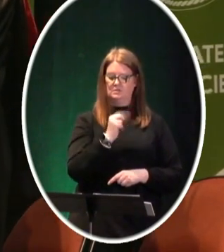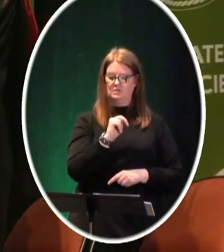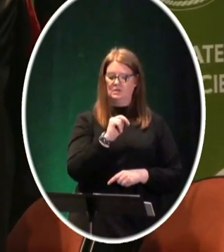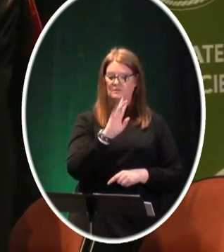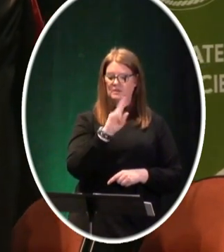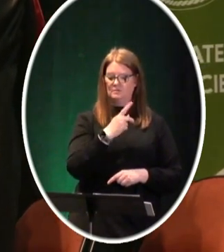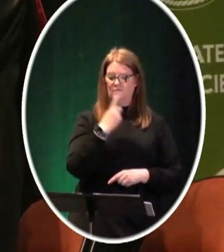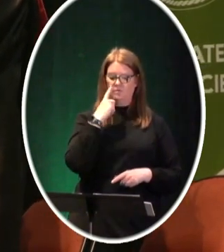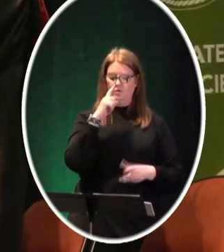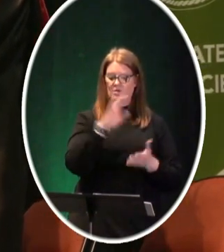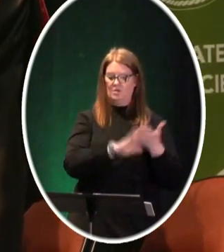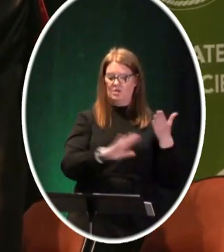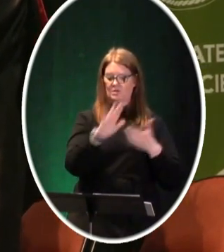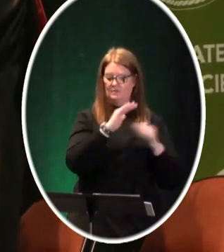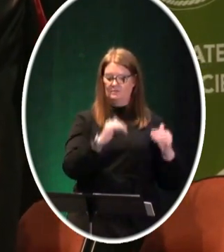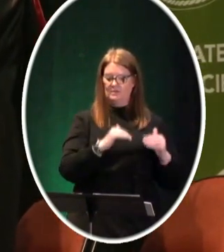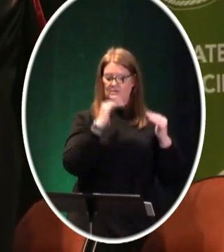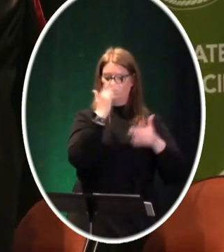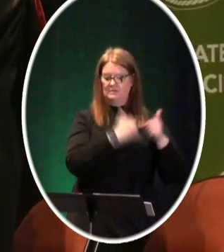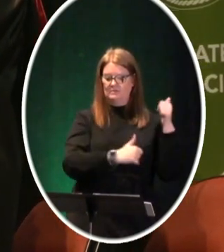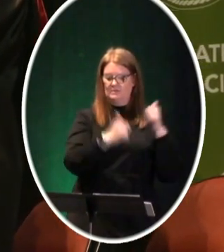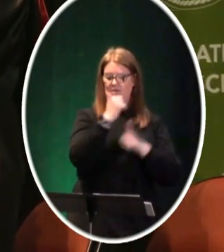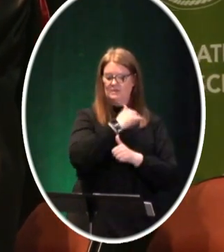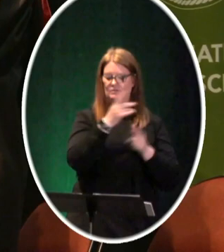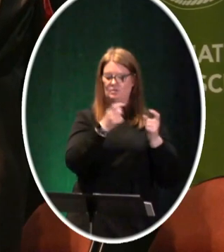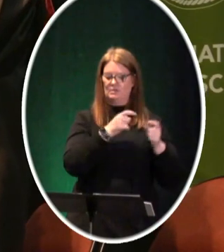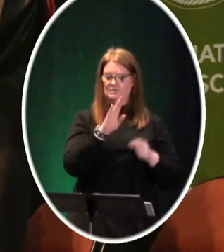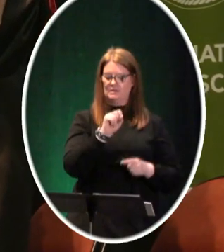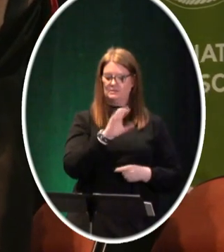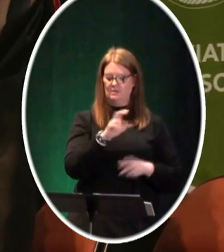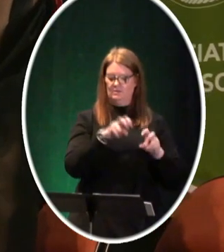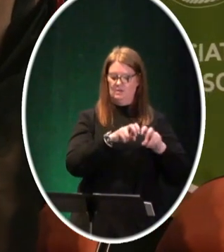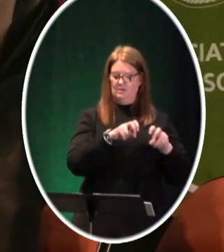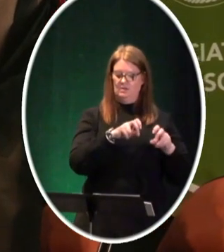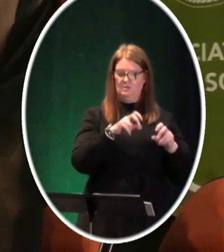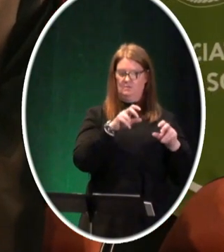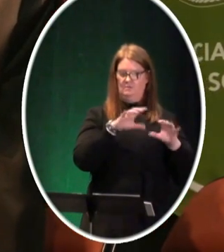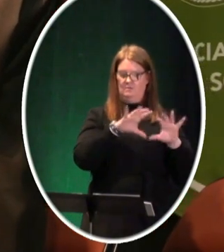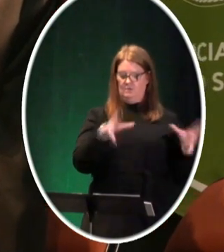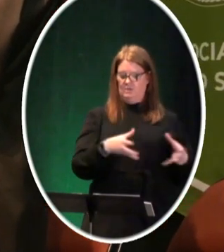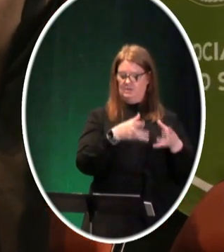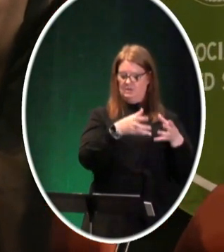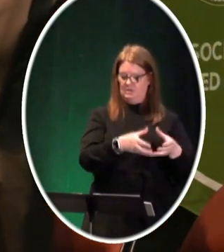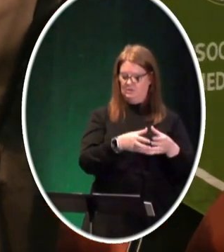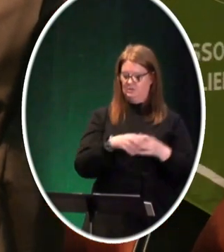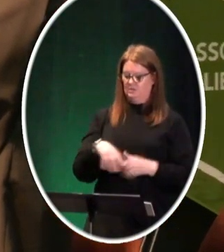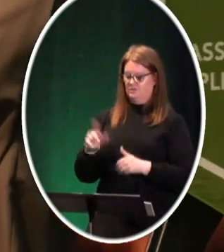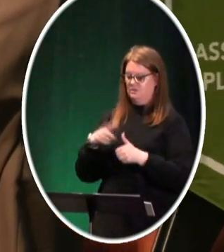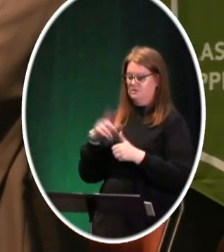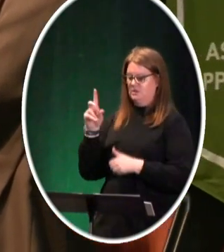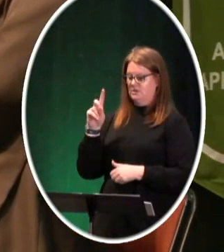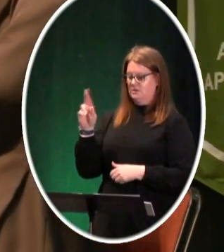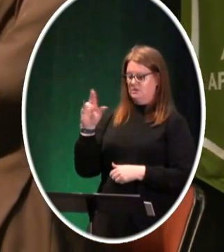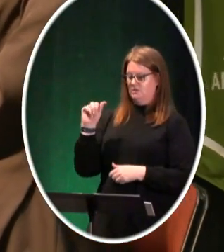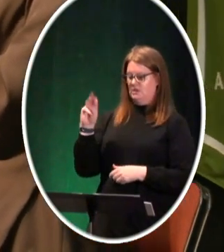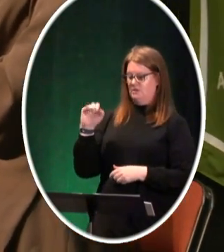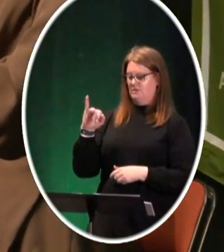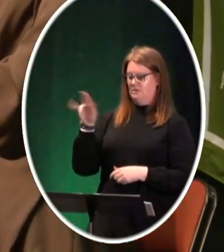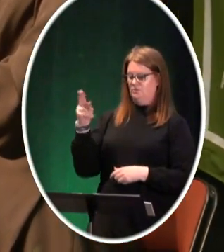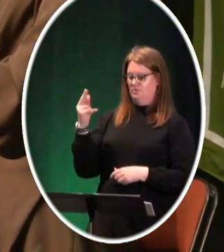BSC Foundation. In the first row, Dr. Amy Jahala, Dean of Humanities, Arts, and